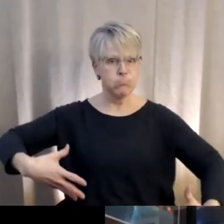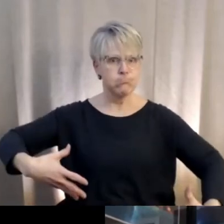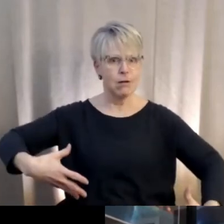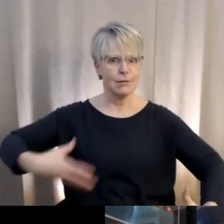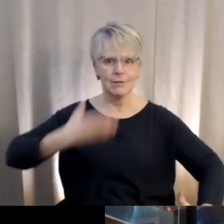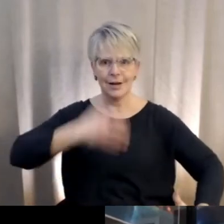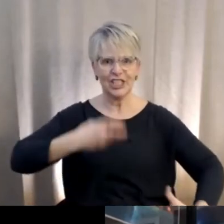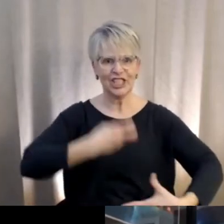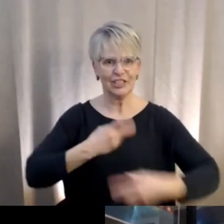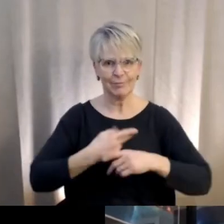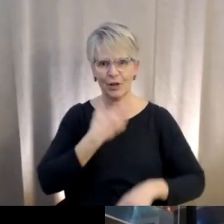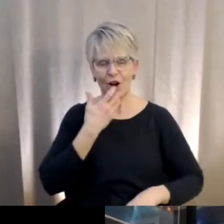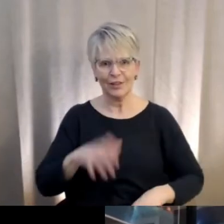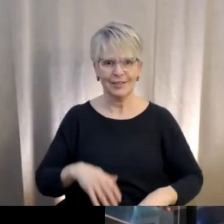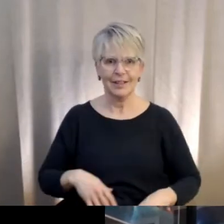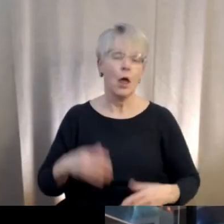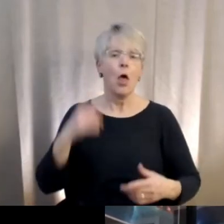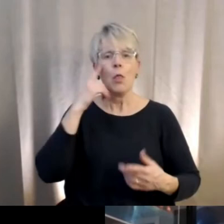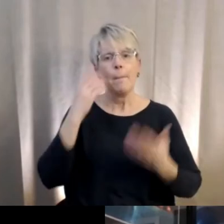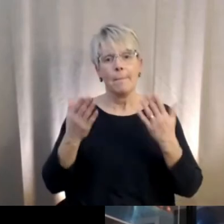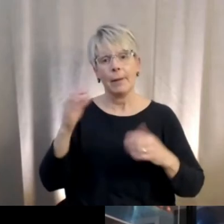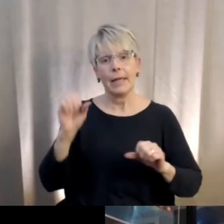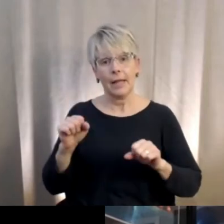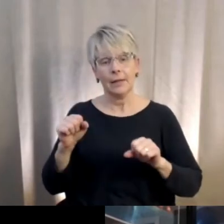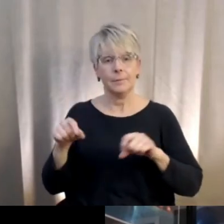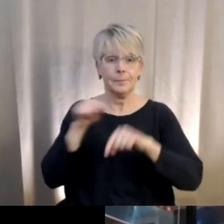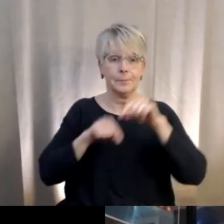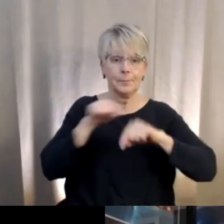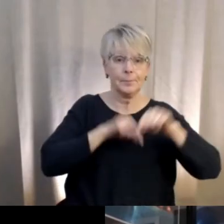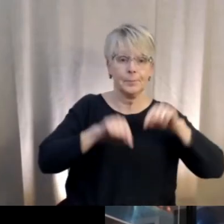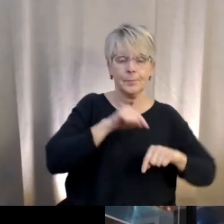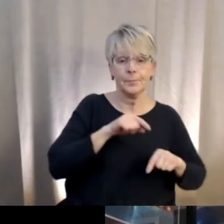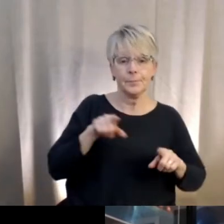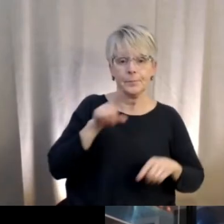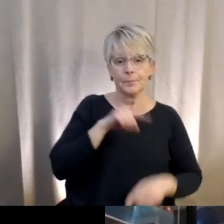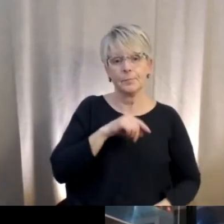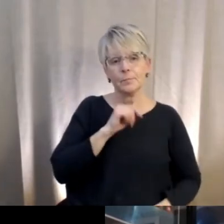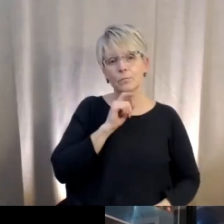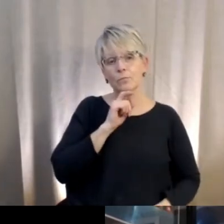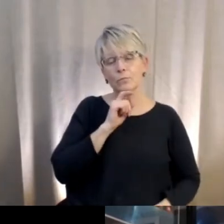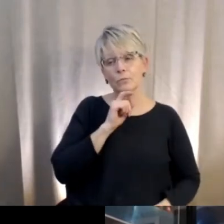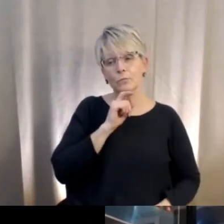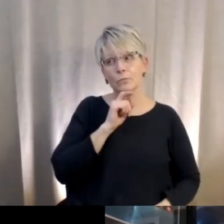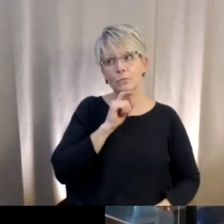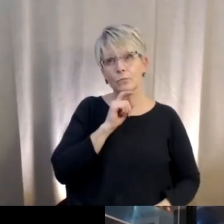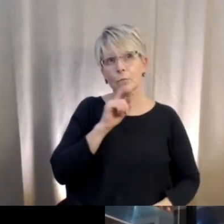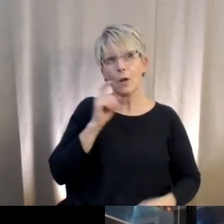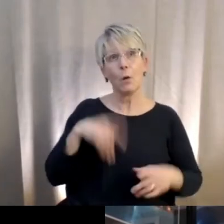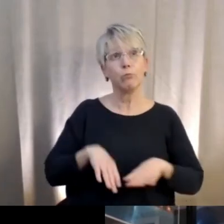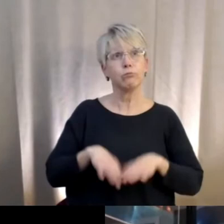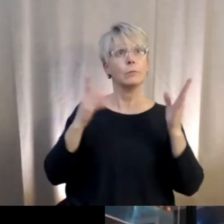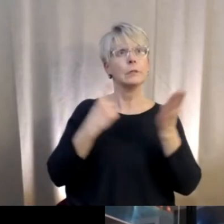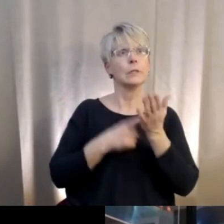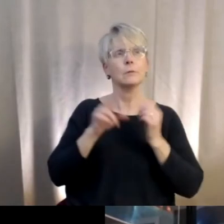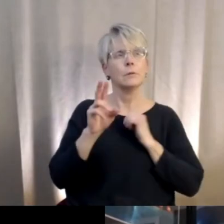I hear you. I thought maybe we could go back to sort of not quite where we started, but we were talking about,